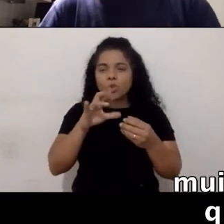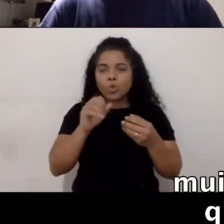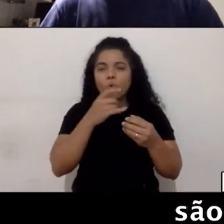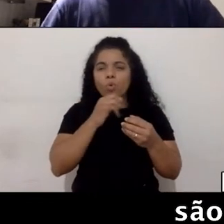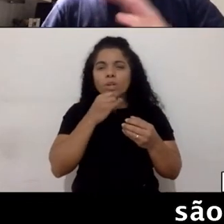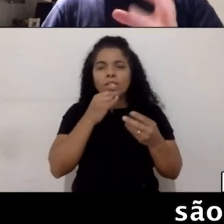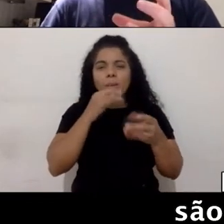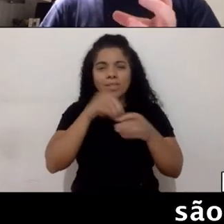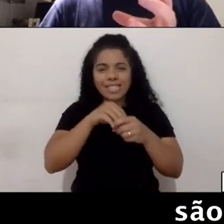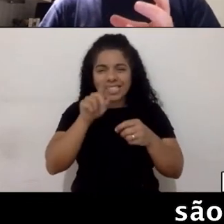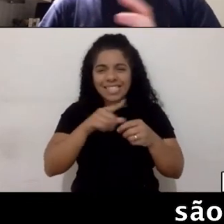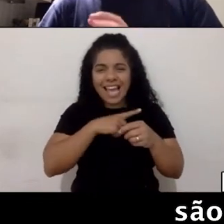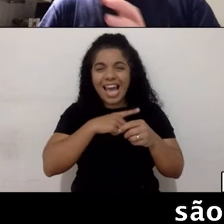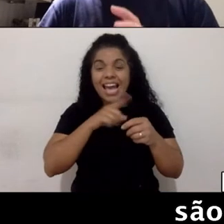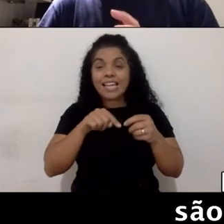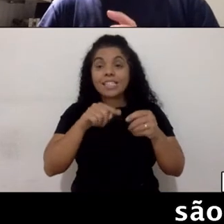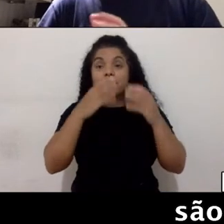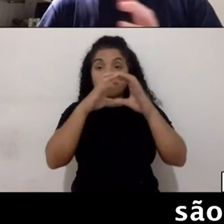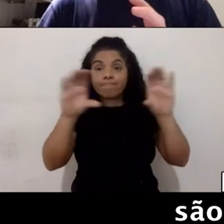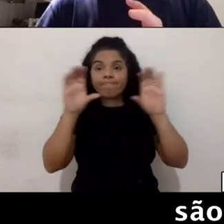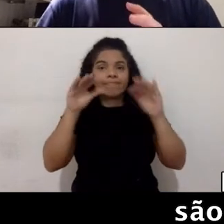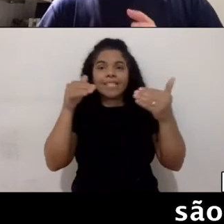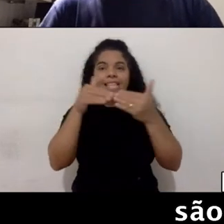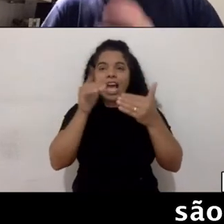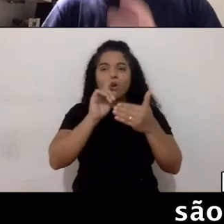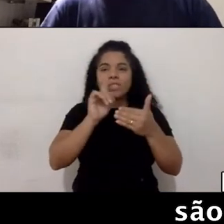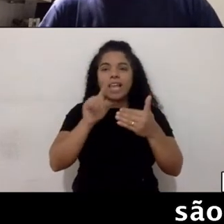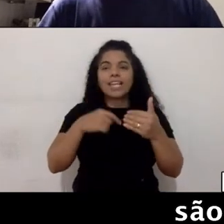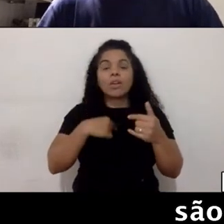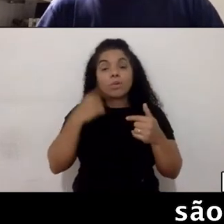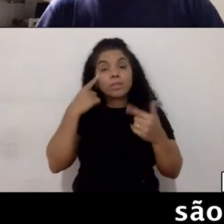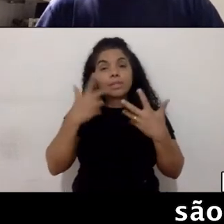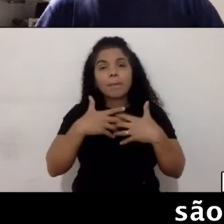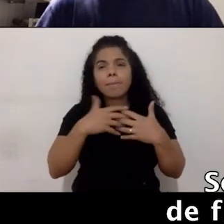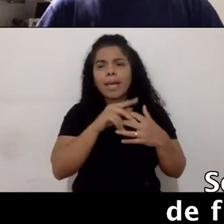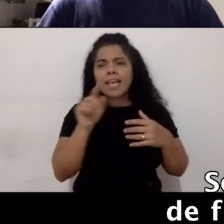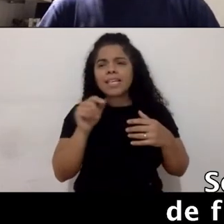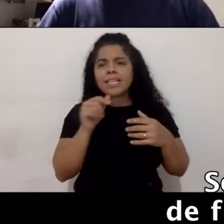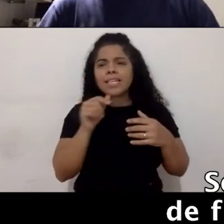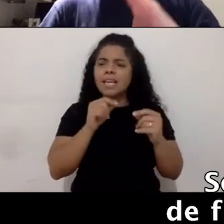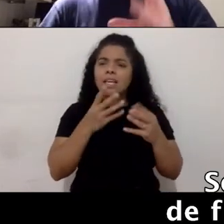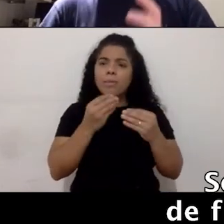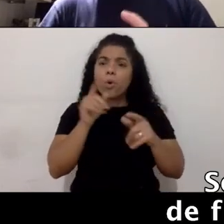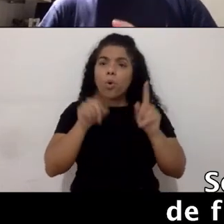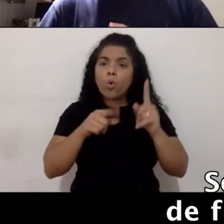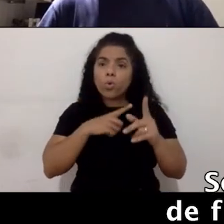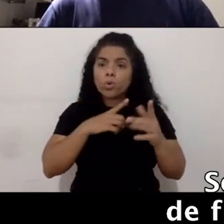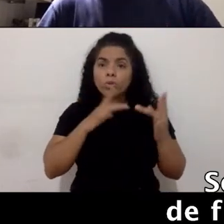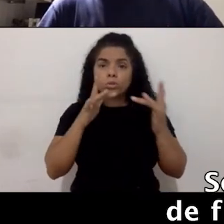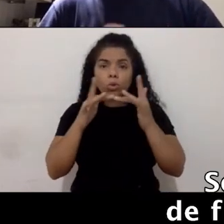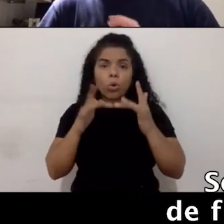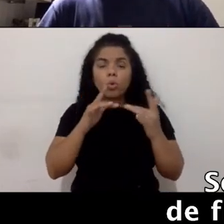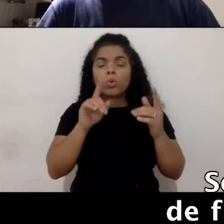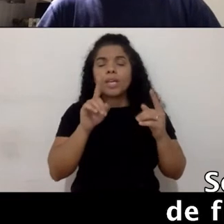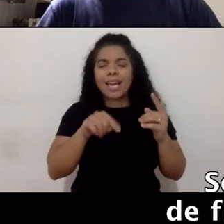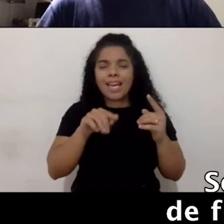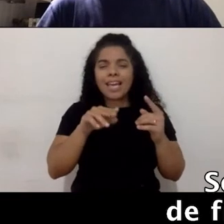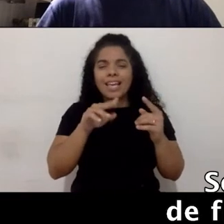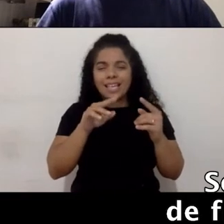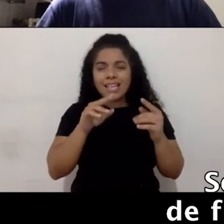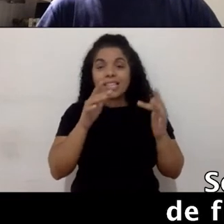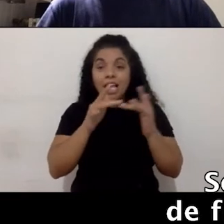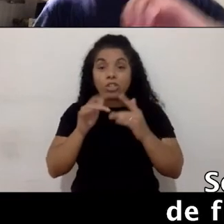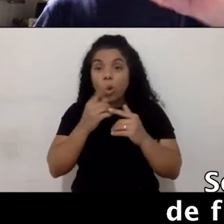it. For example, a lot of networking is specific to an application. So if we're a firewall rule change or a load balancer